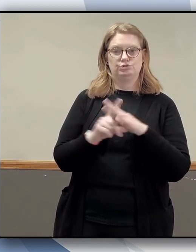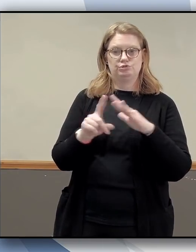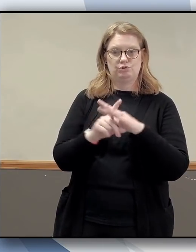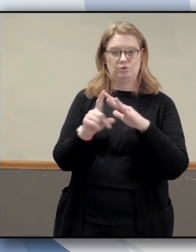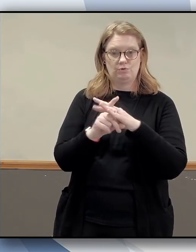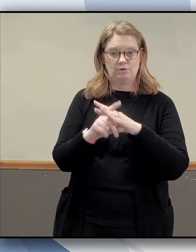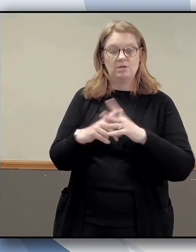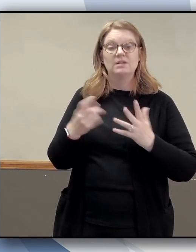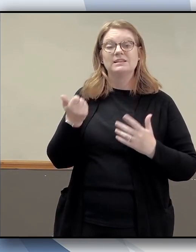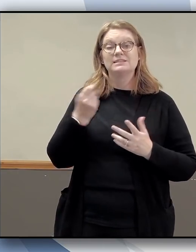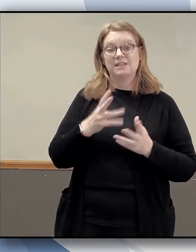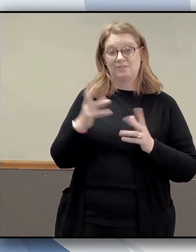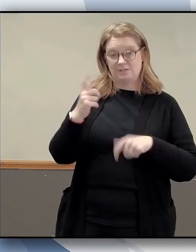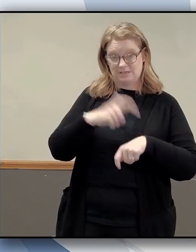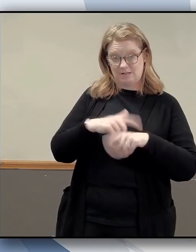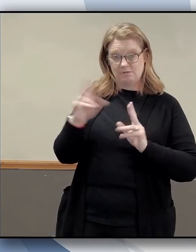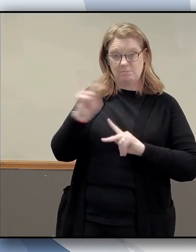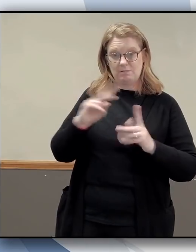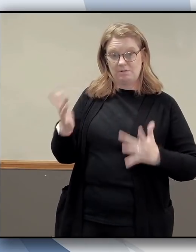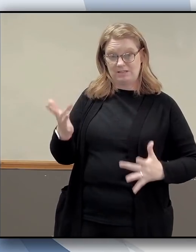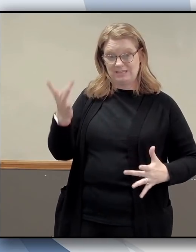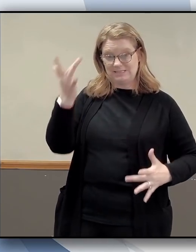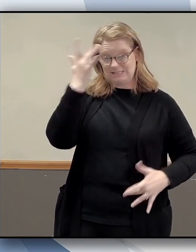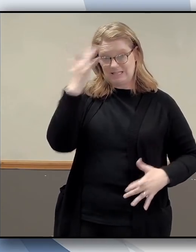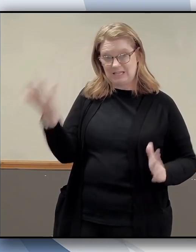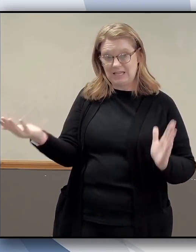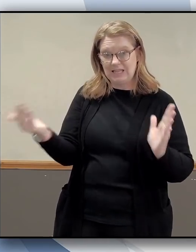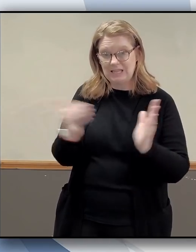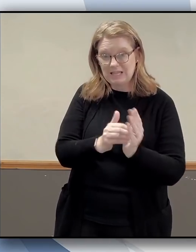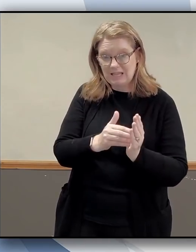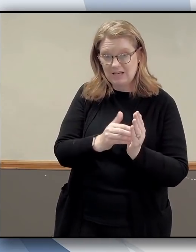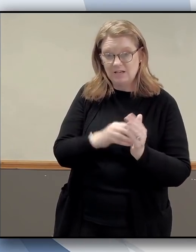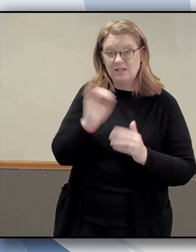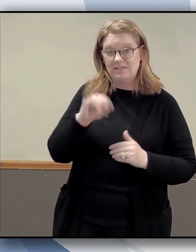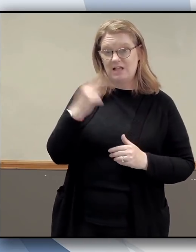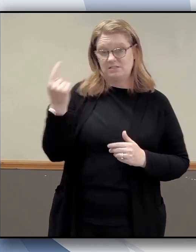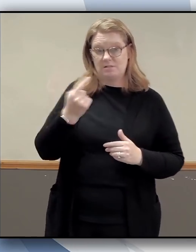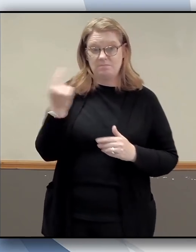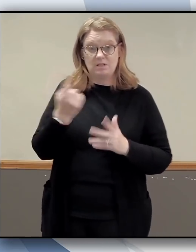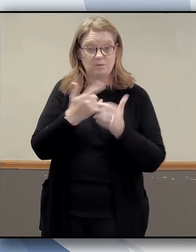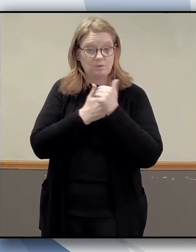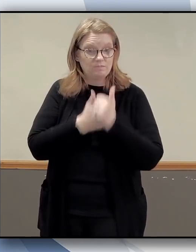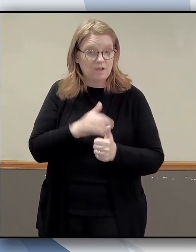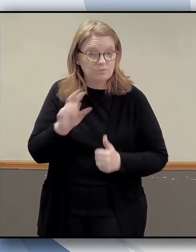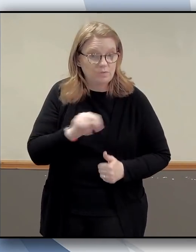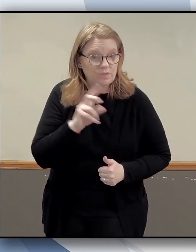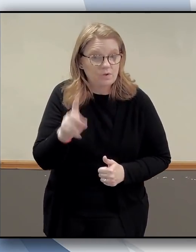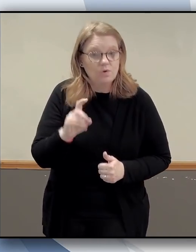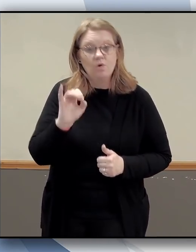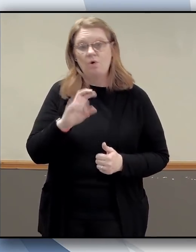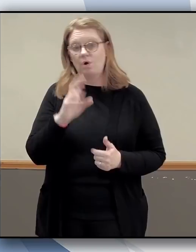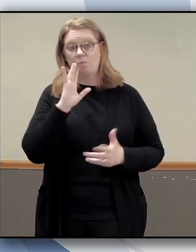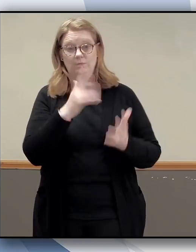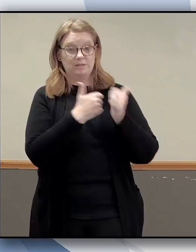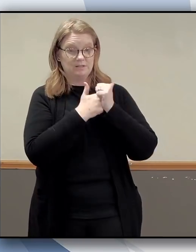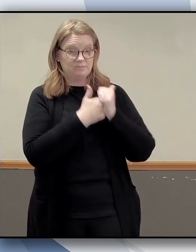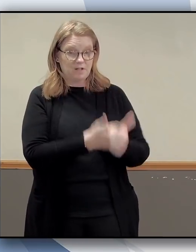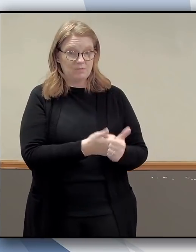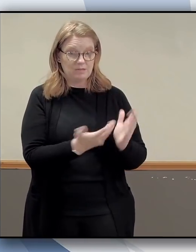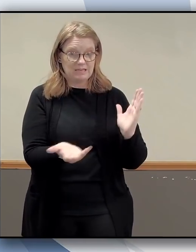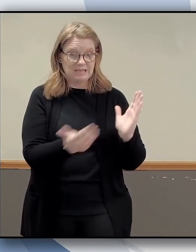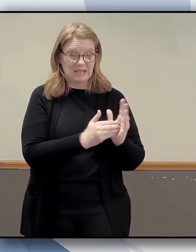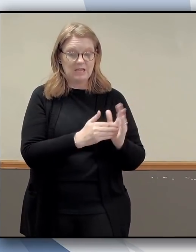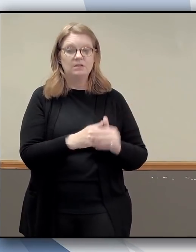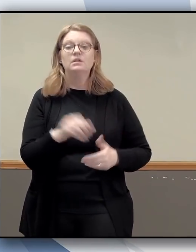cases of reinfection. Is this data that we're tracking right now in North Dakota? Are we going to begin tracking reinfection data? Yeah, we'll